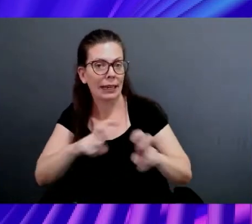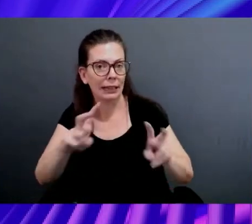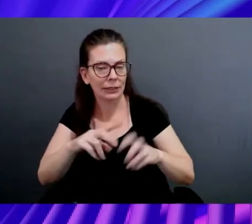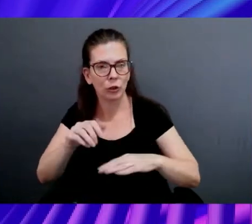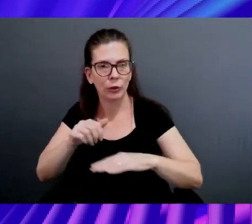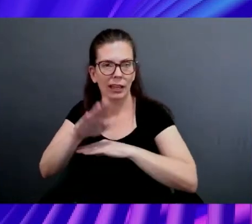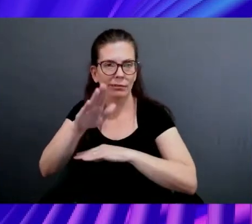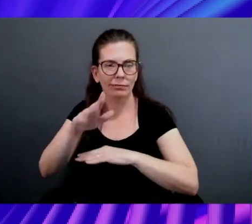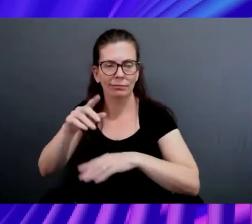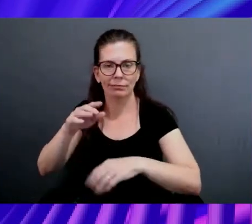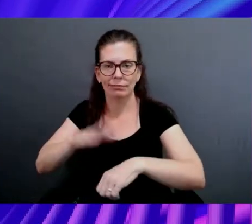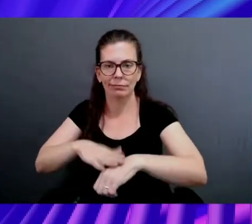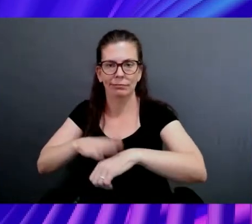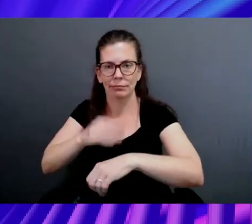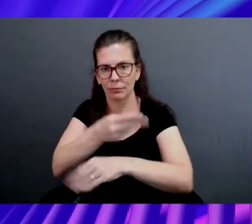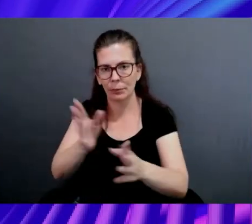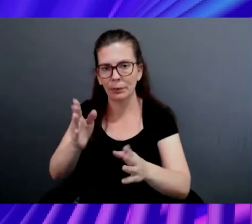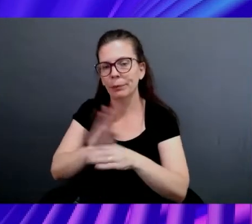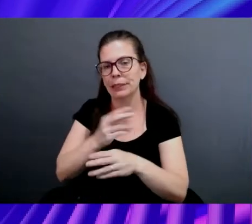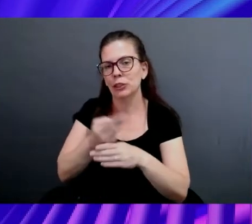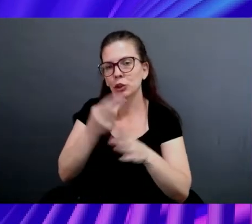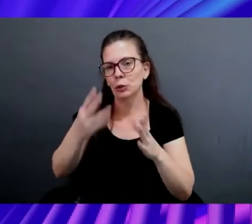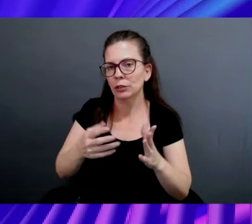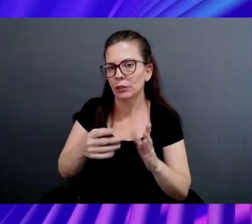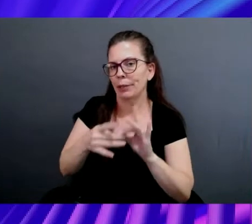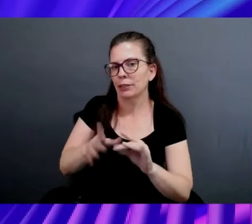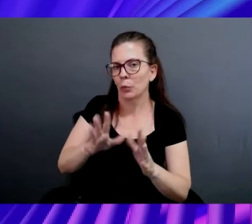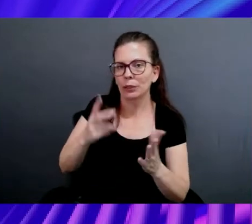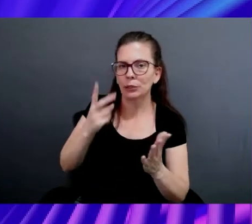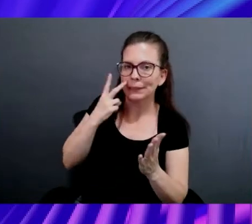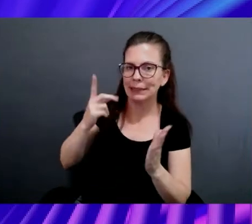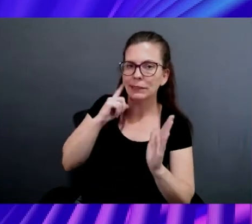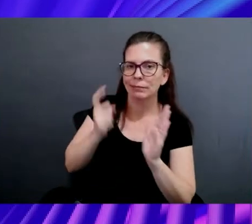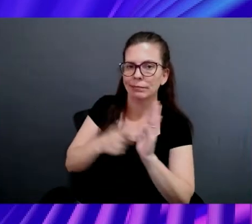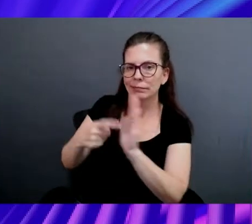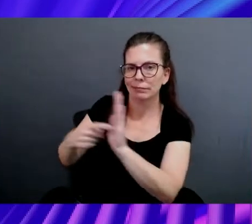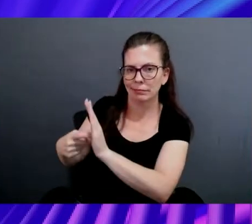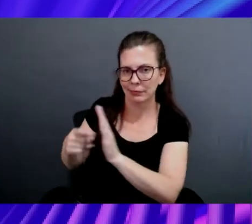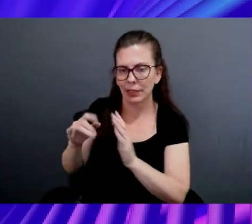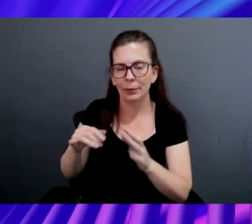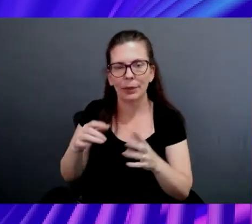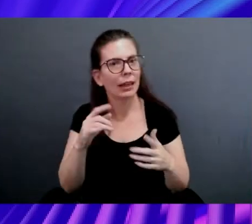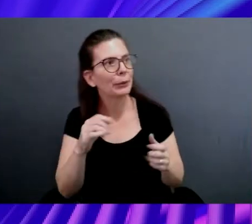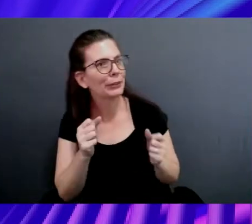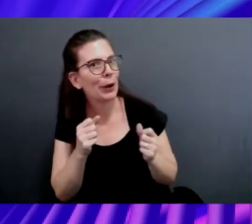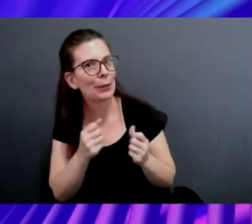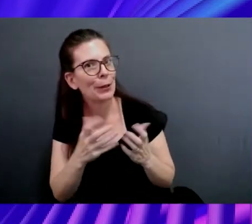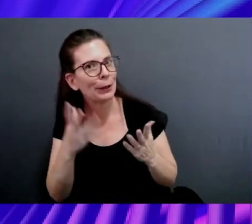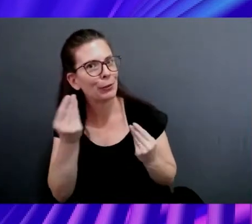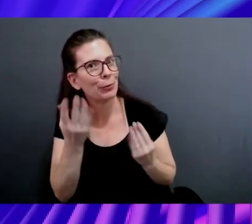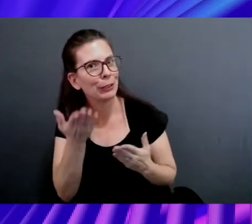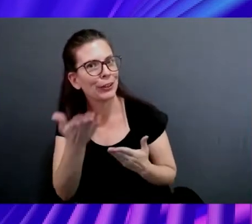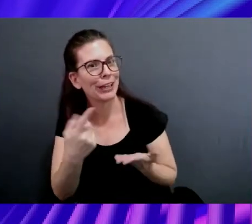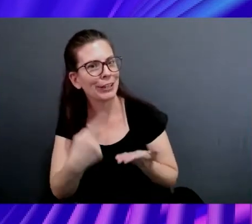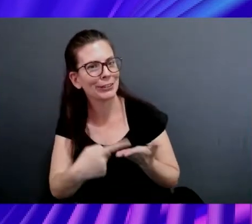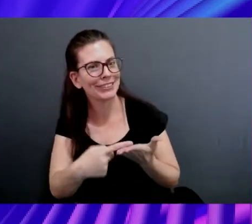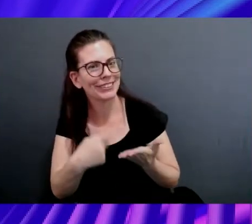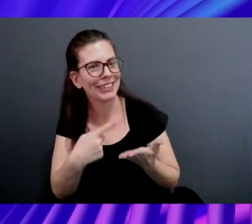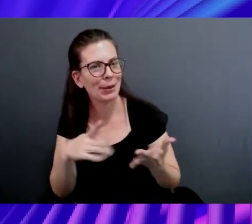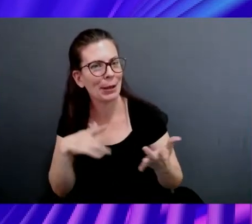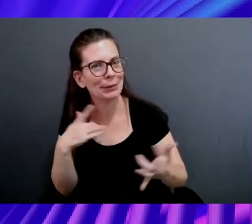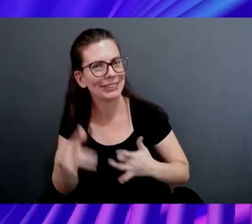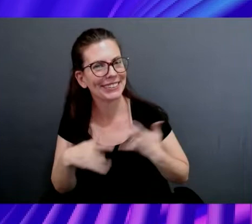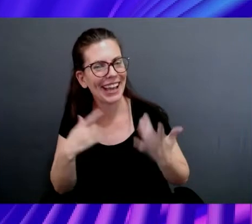what this, what you see it basically. Yeah, so I know you covered a lot there, obviously. Yeah. I'm excited because I know that there's a